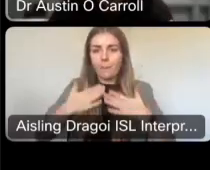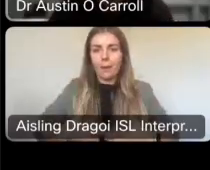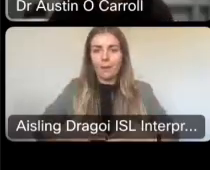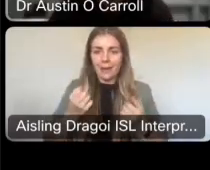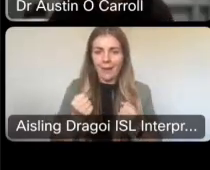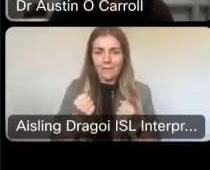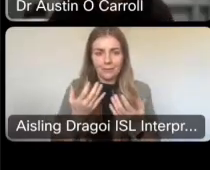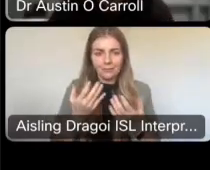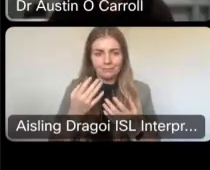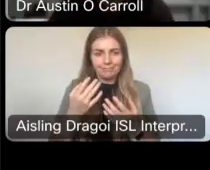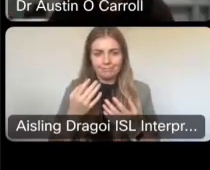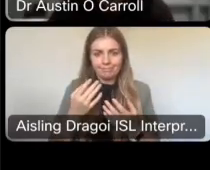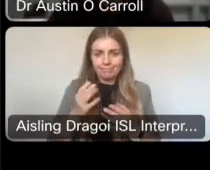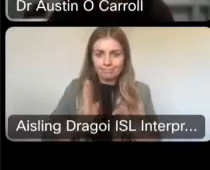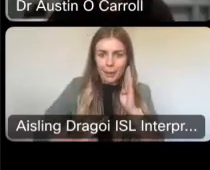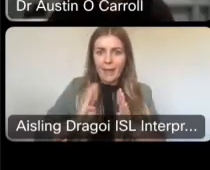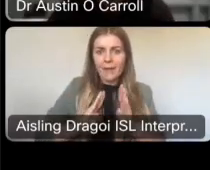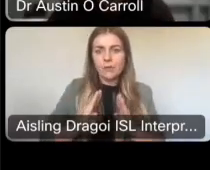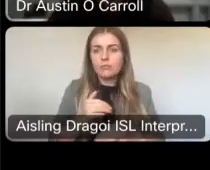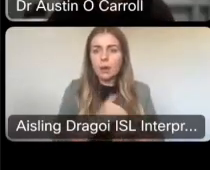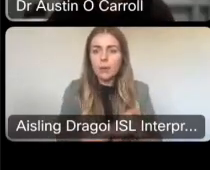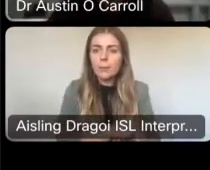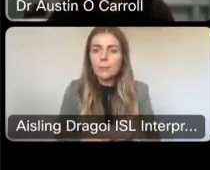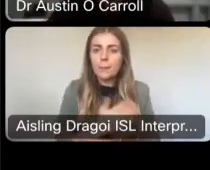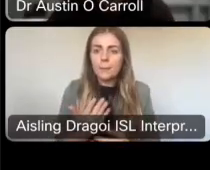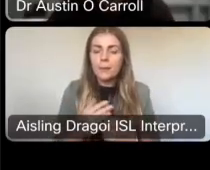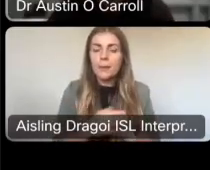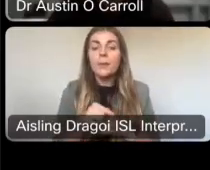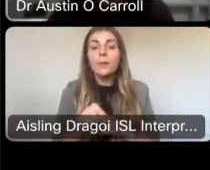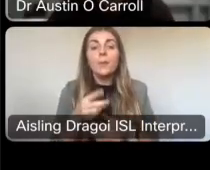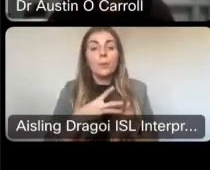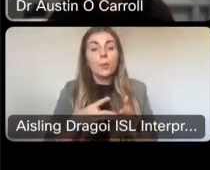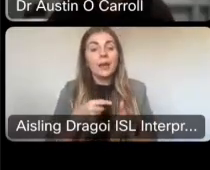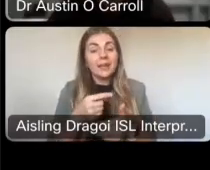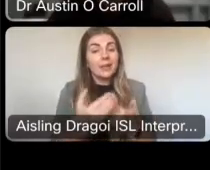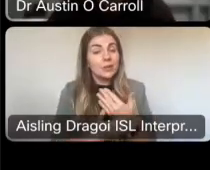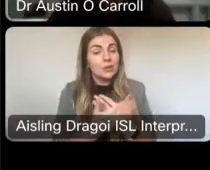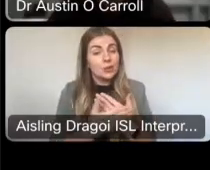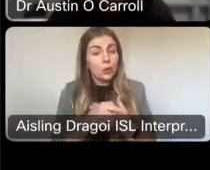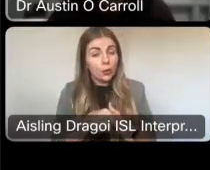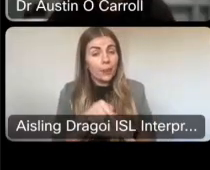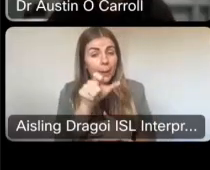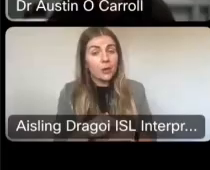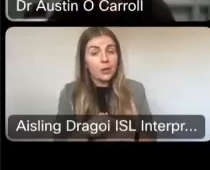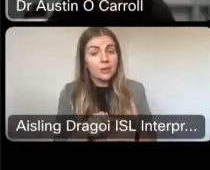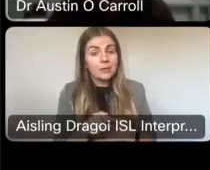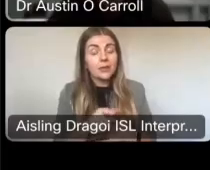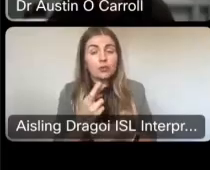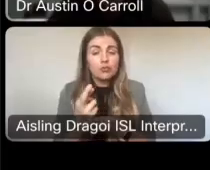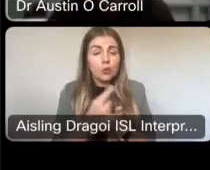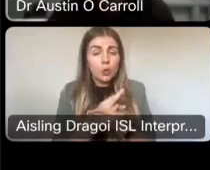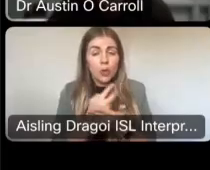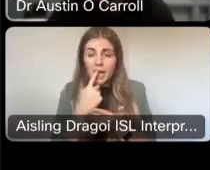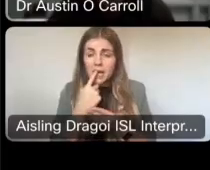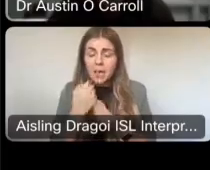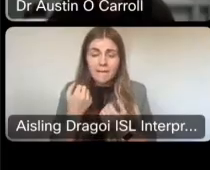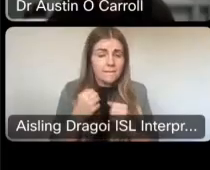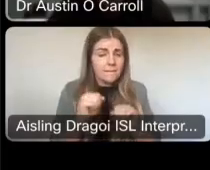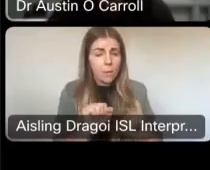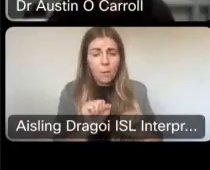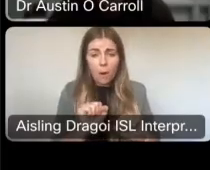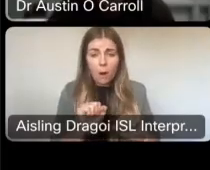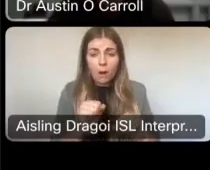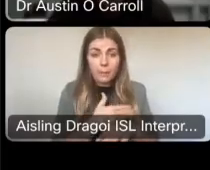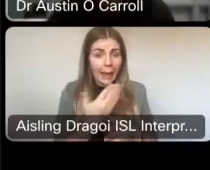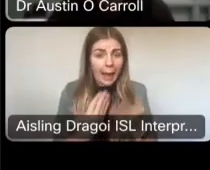it went with my instinct. He's a person who, when he was a child, rules were enforced with stick and fist and